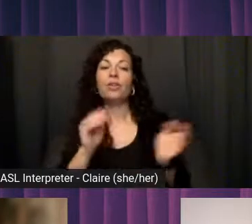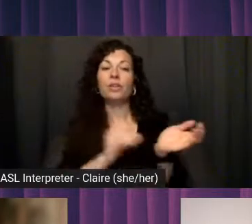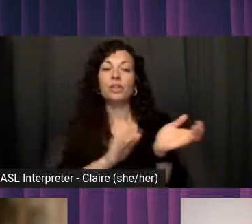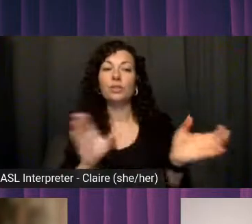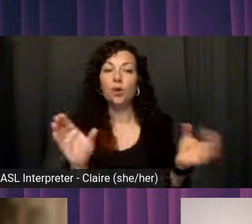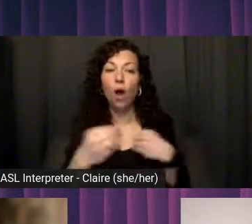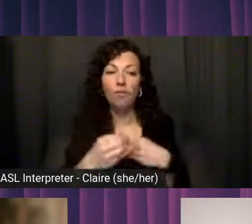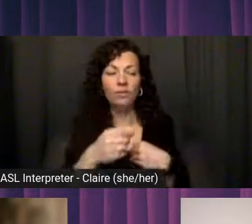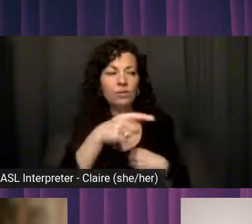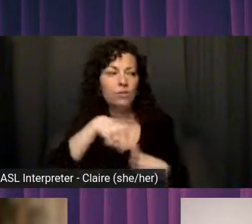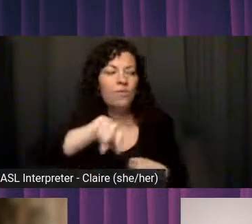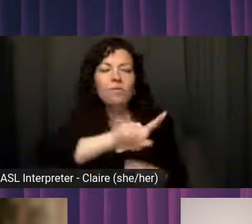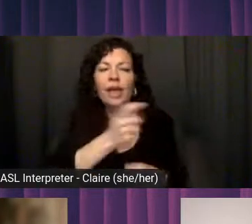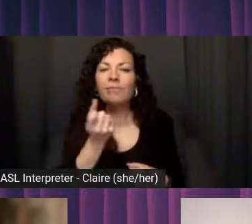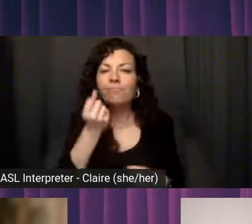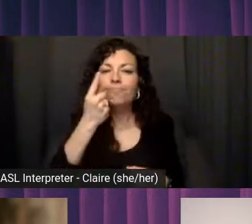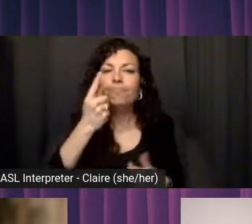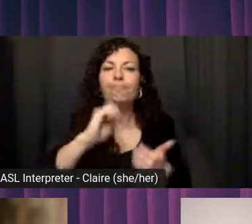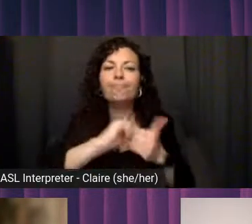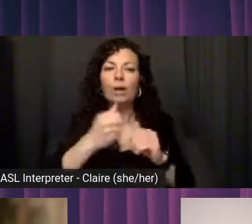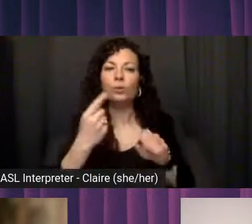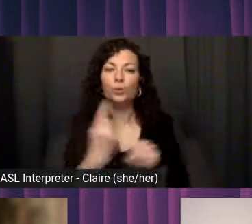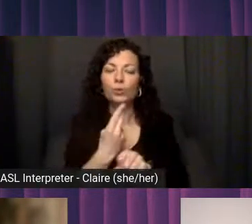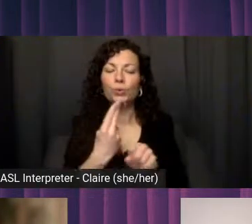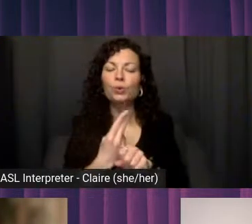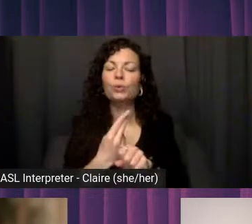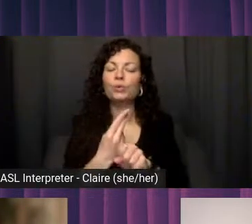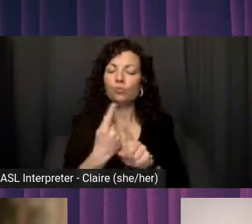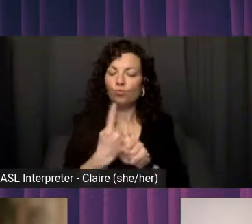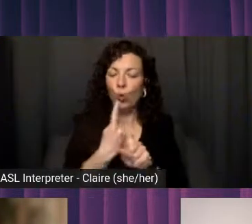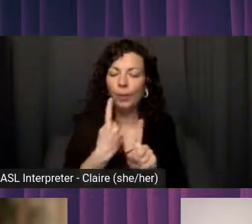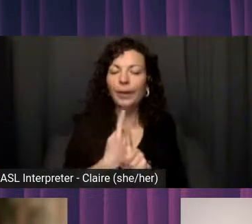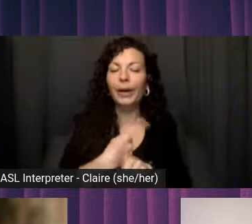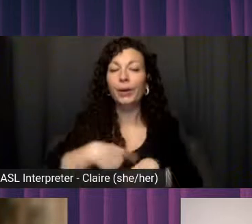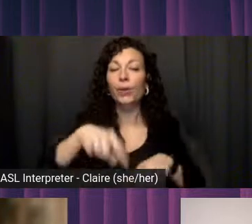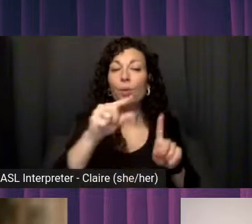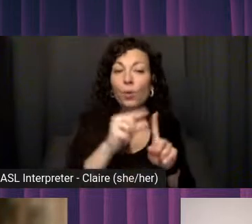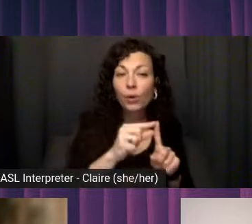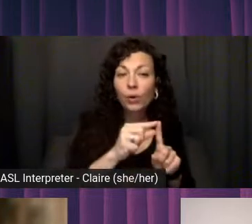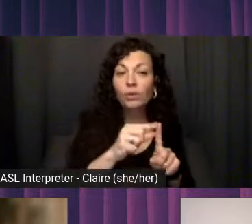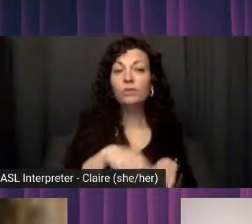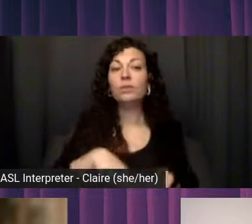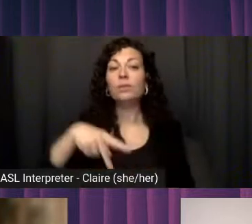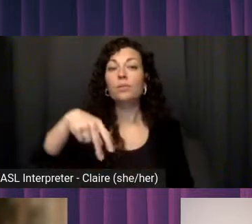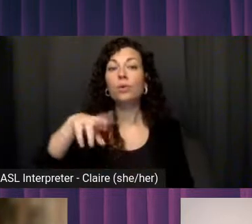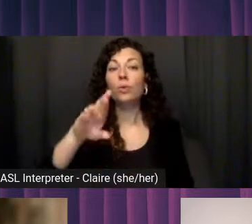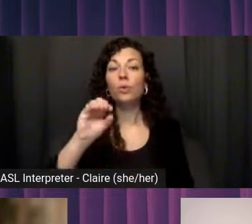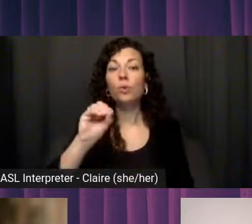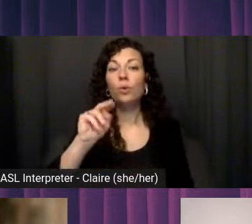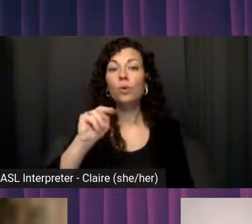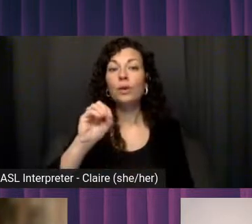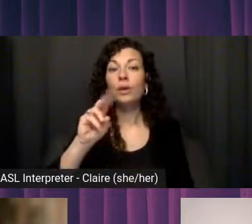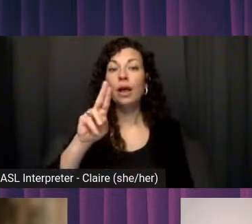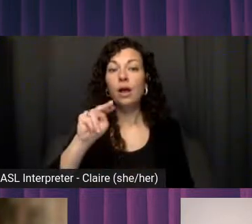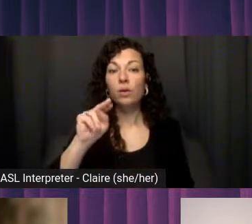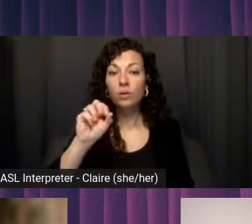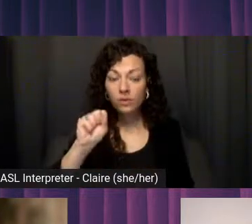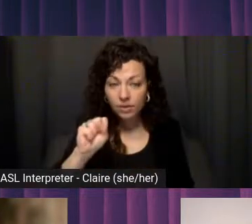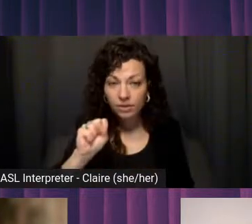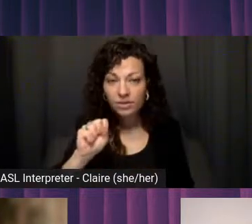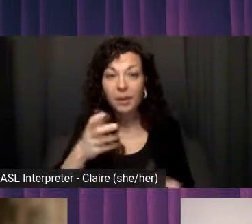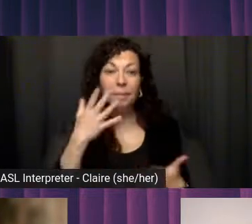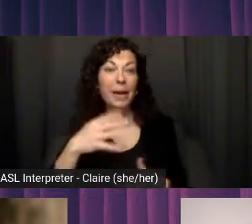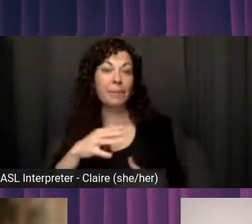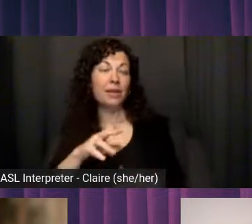to use the correct pronouns, how important it is to use people's their names that might not be the names on their insurance